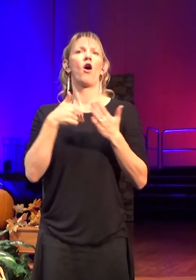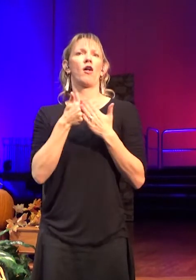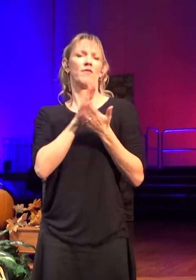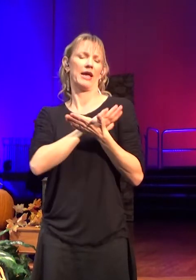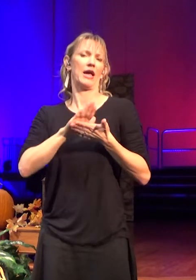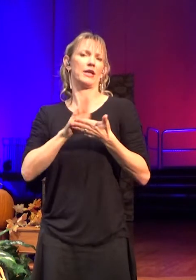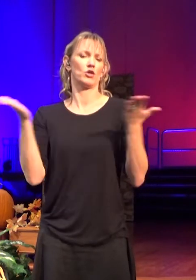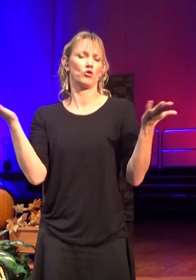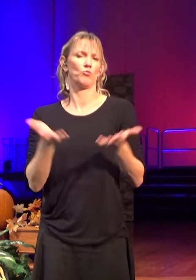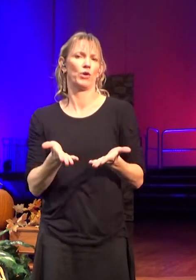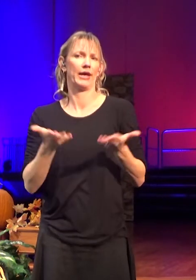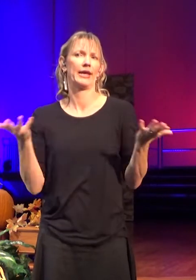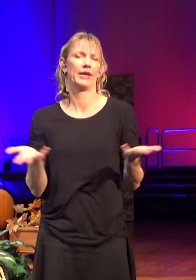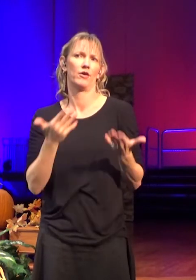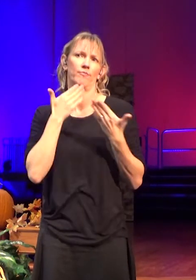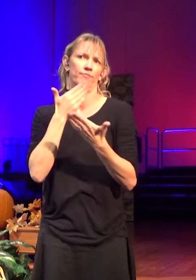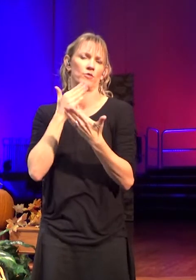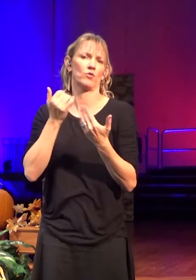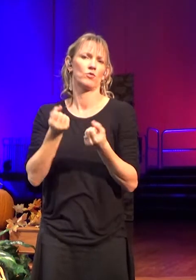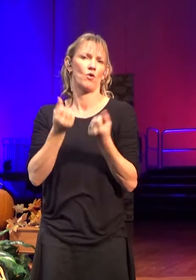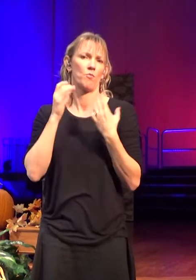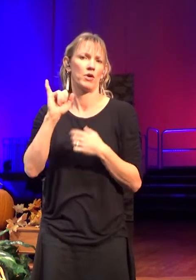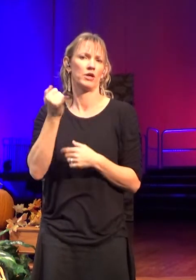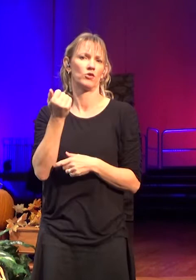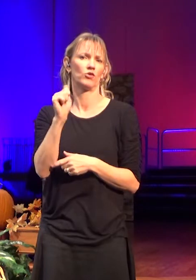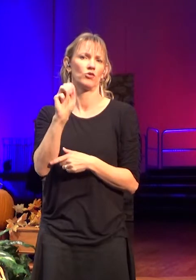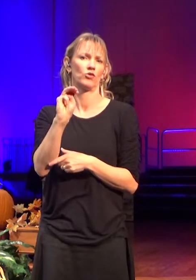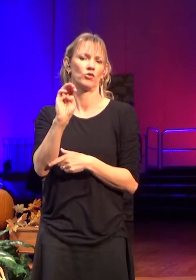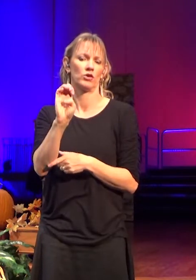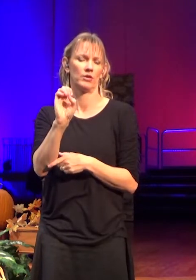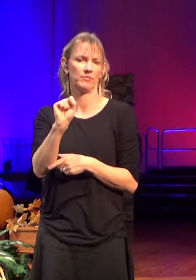and all the kindness that you bring to us. Thank you so much, James.